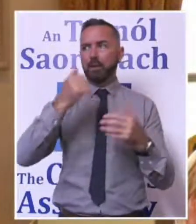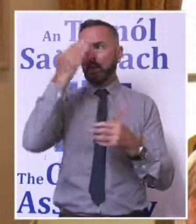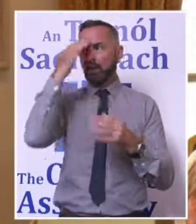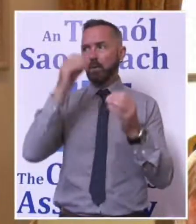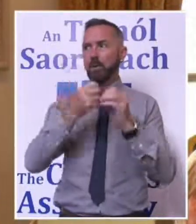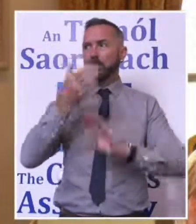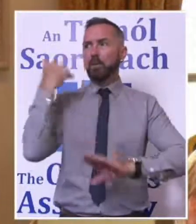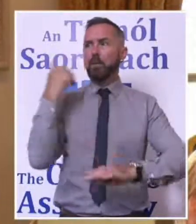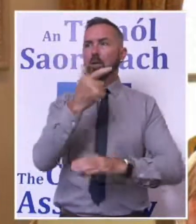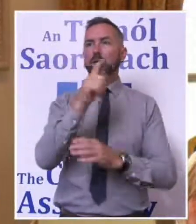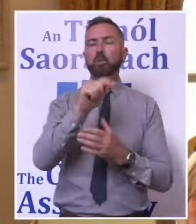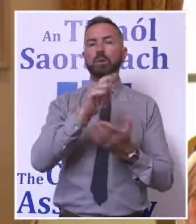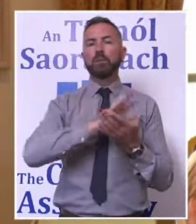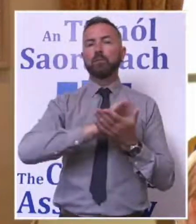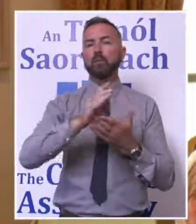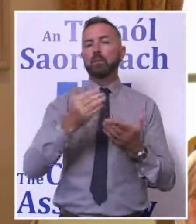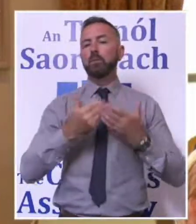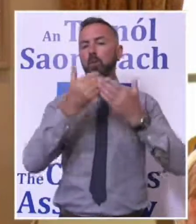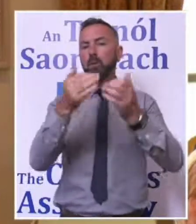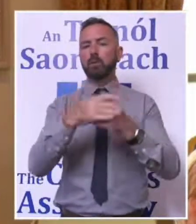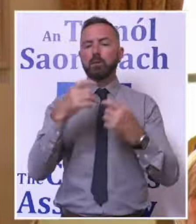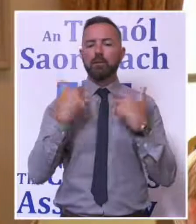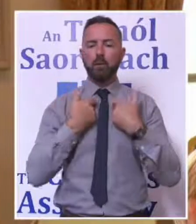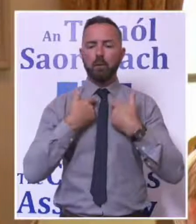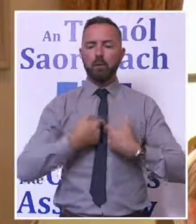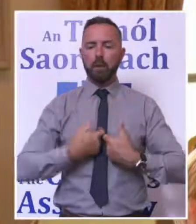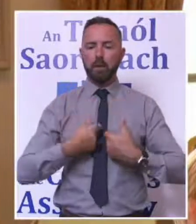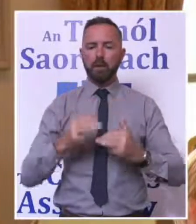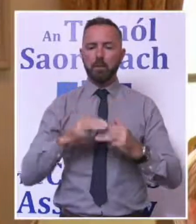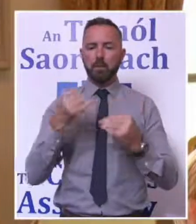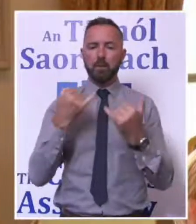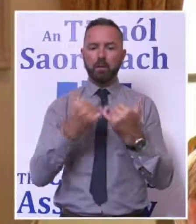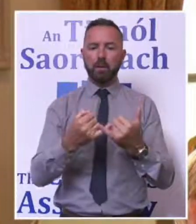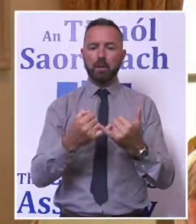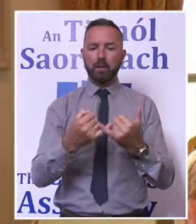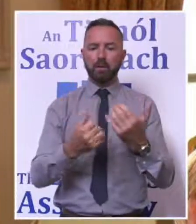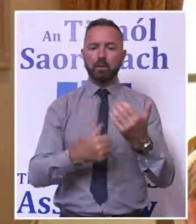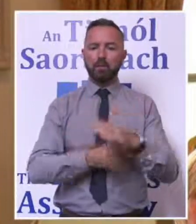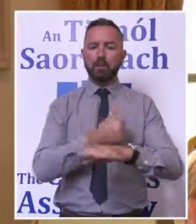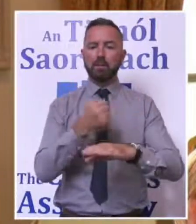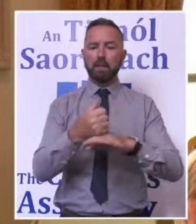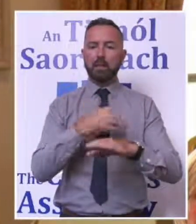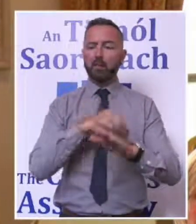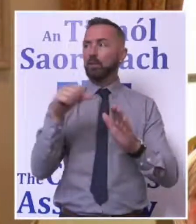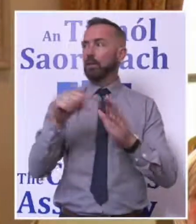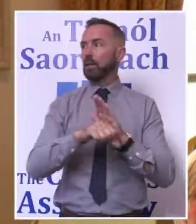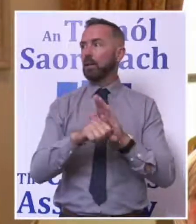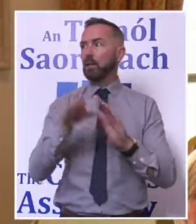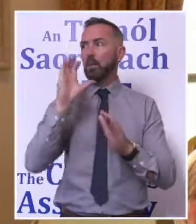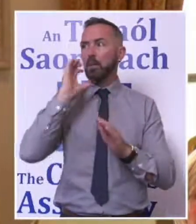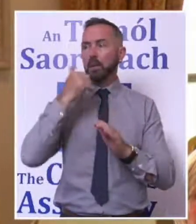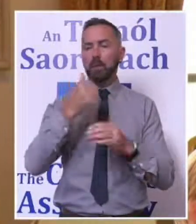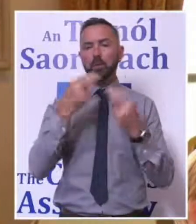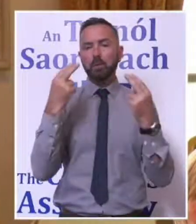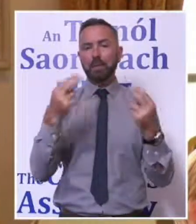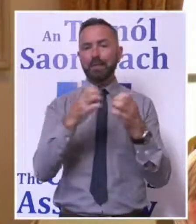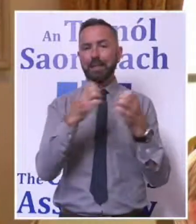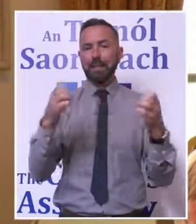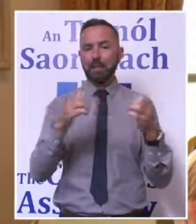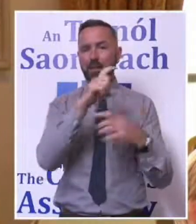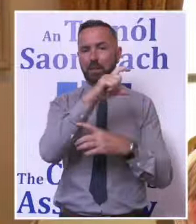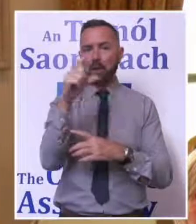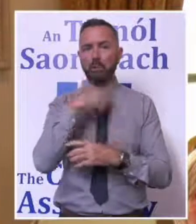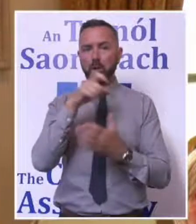that the 2014 proposals for the mayor were more or less deliberately set up to fail, because they required each council to vote for